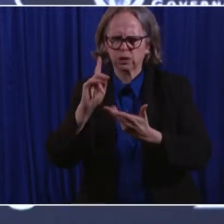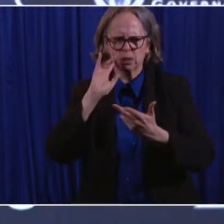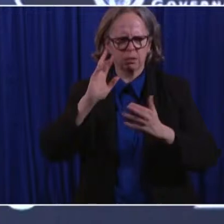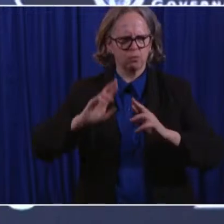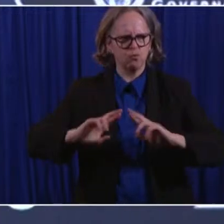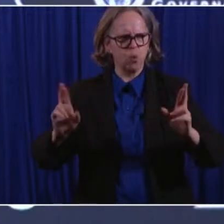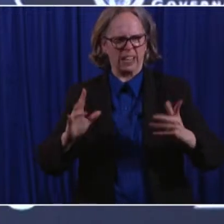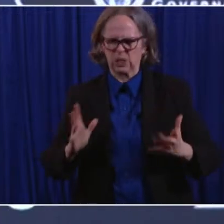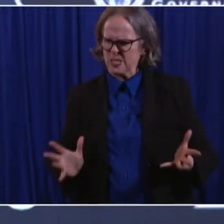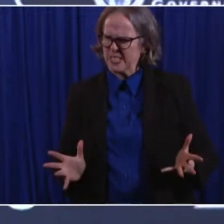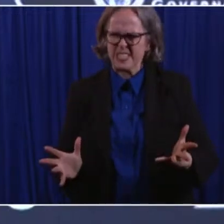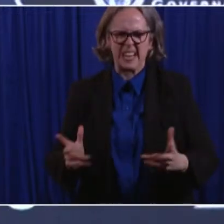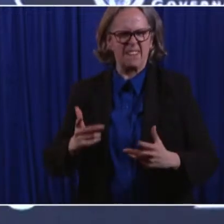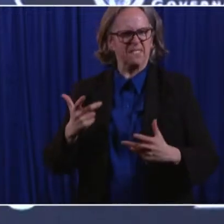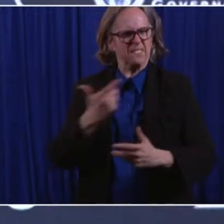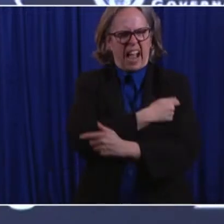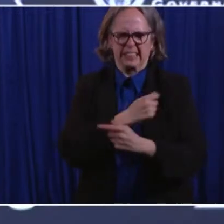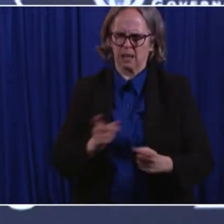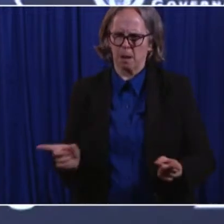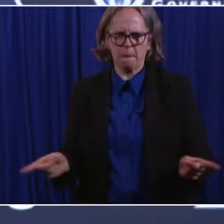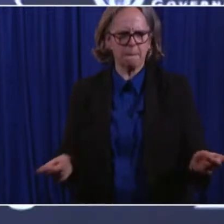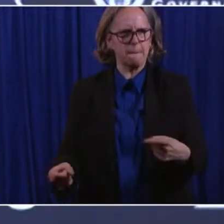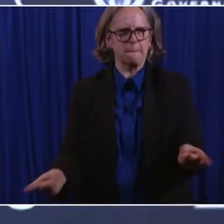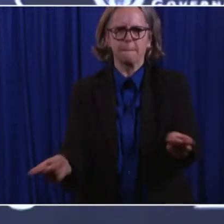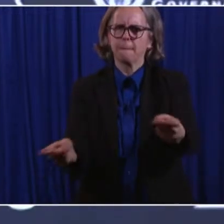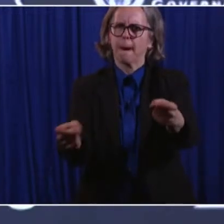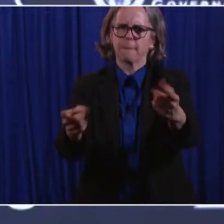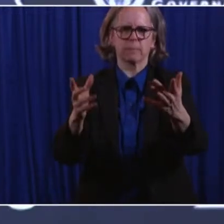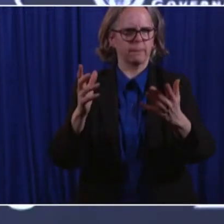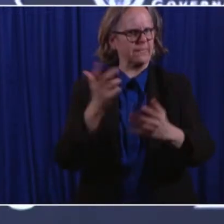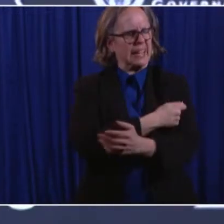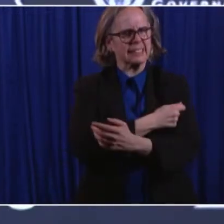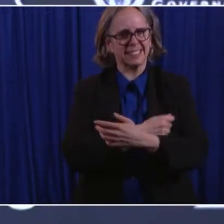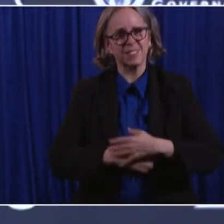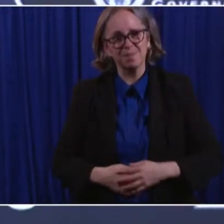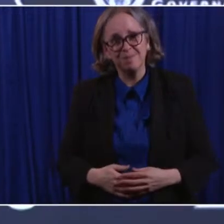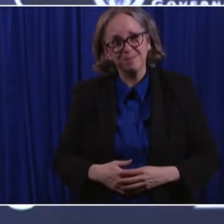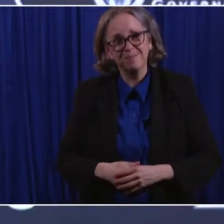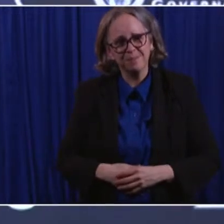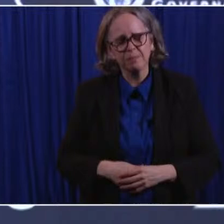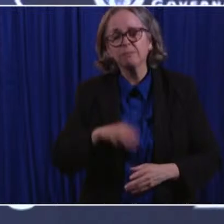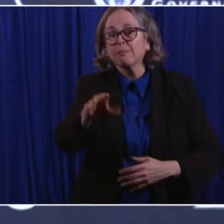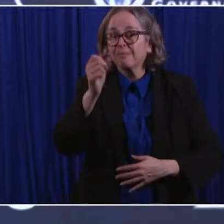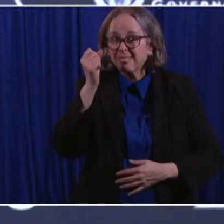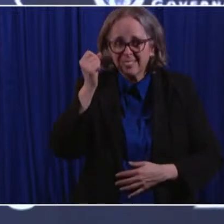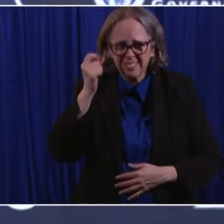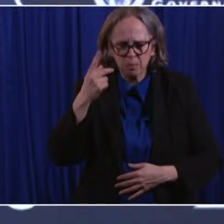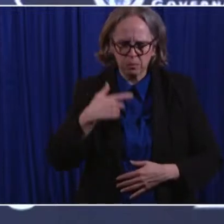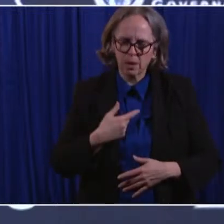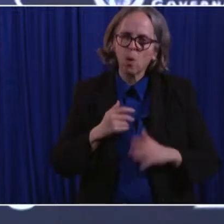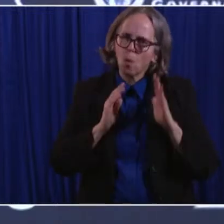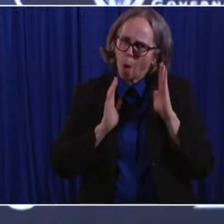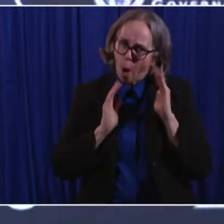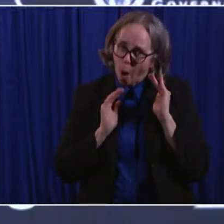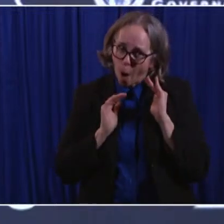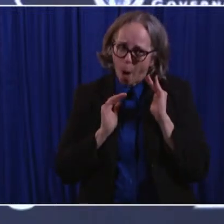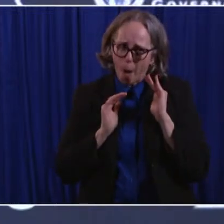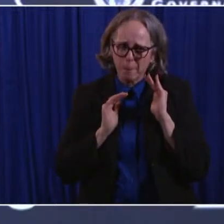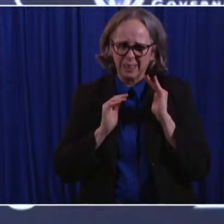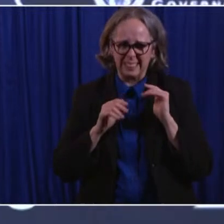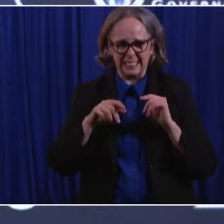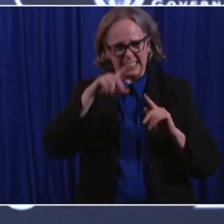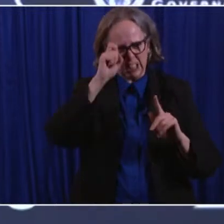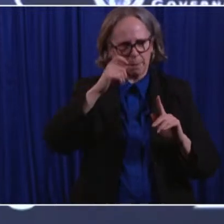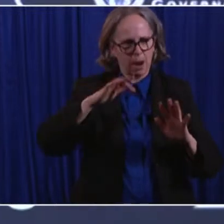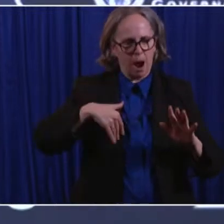schedule. Now, many of those, what we would hope is during the summer, and I'll talk more about this in the future, but what we would hope is